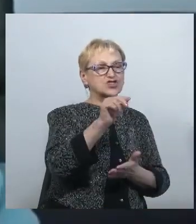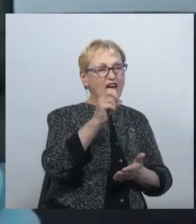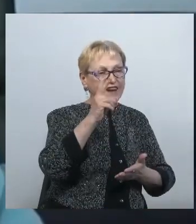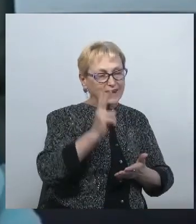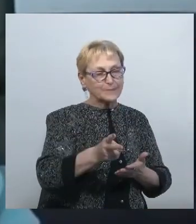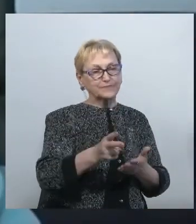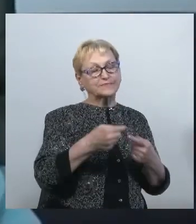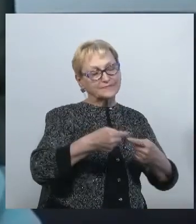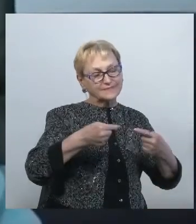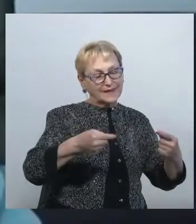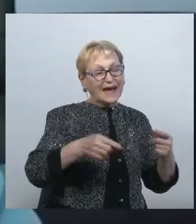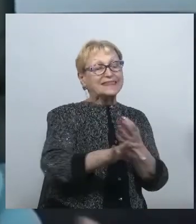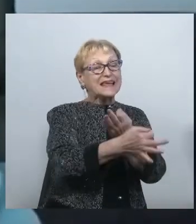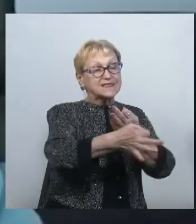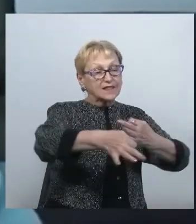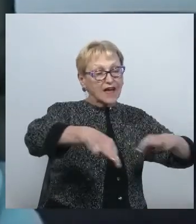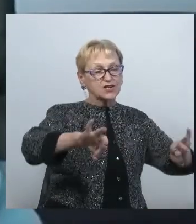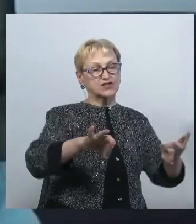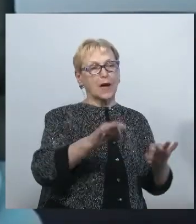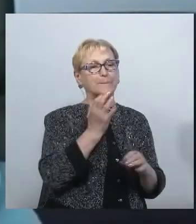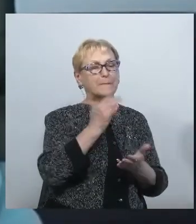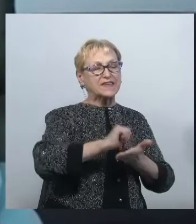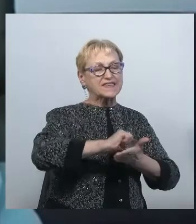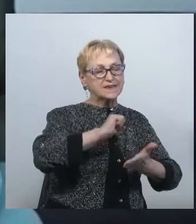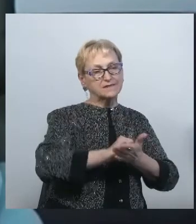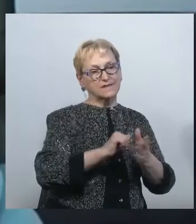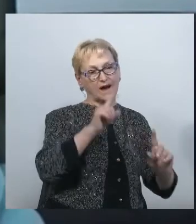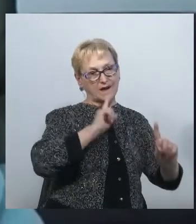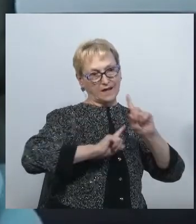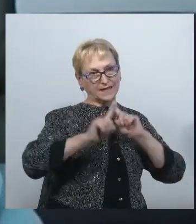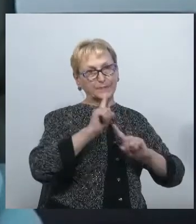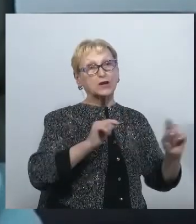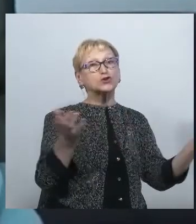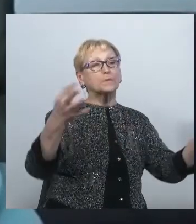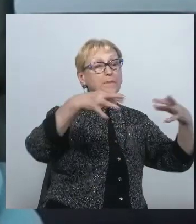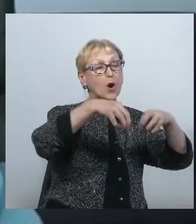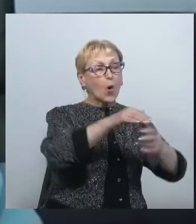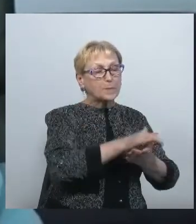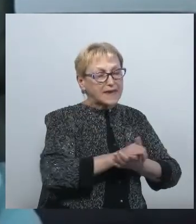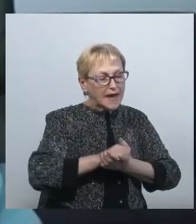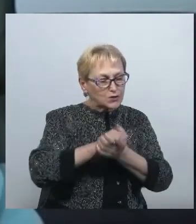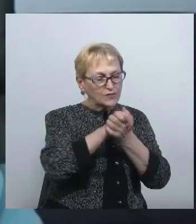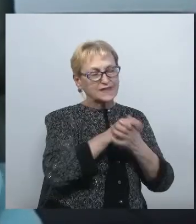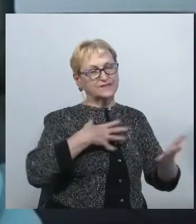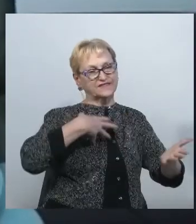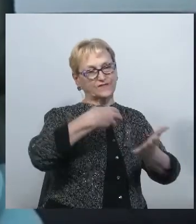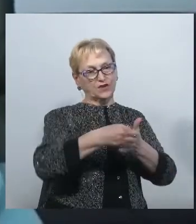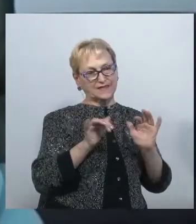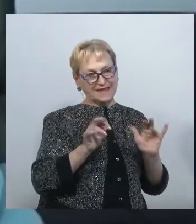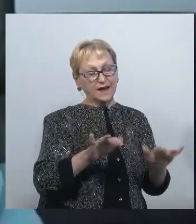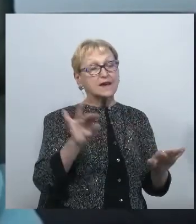ruch, independent media council. We need to unite in our